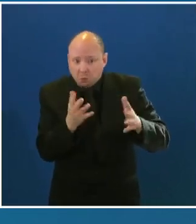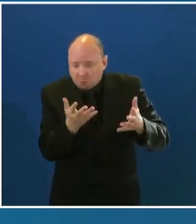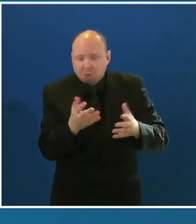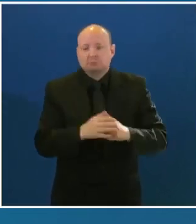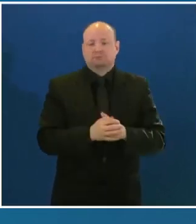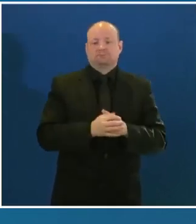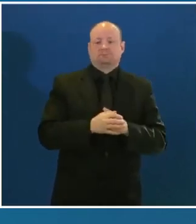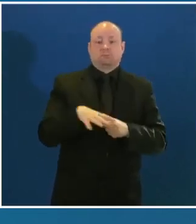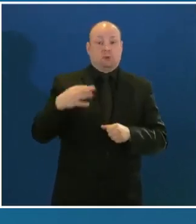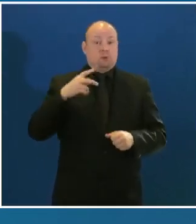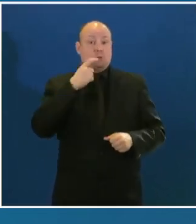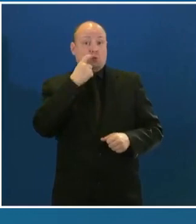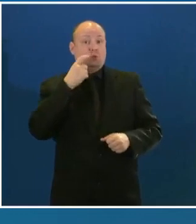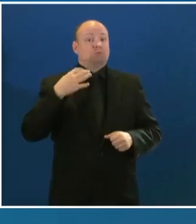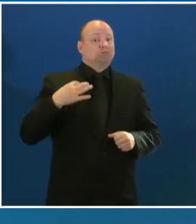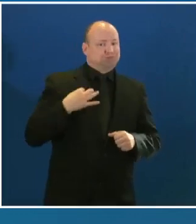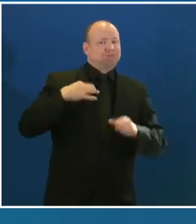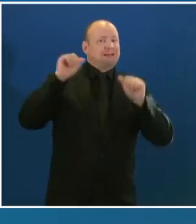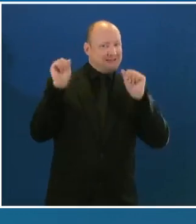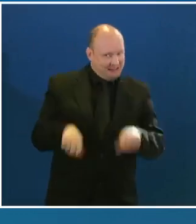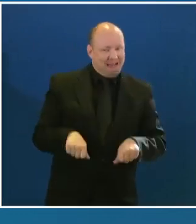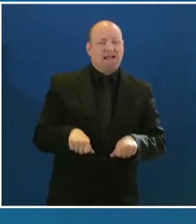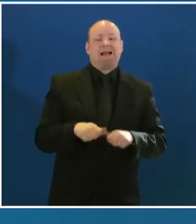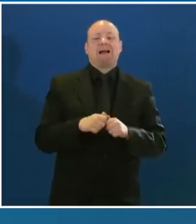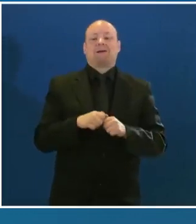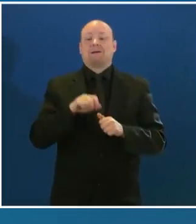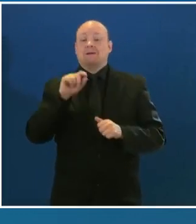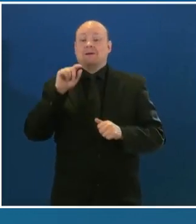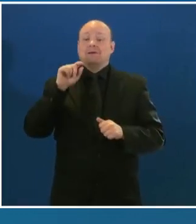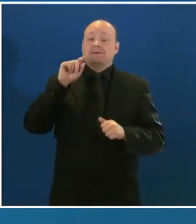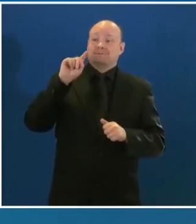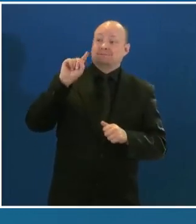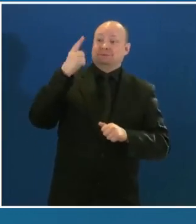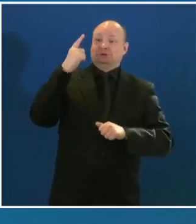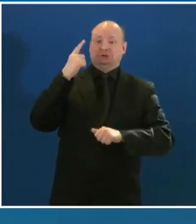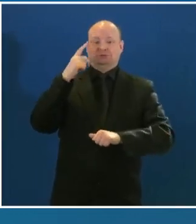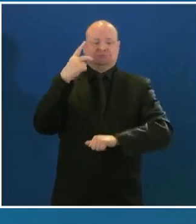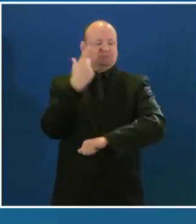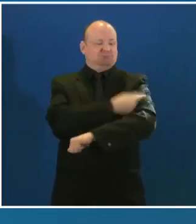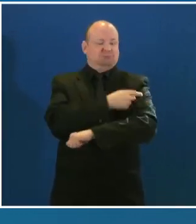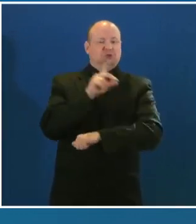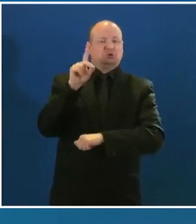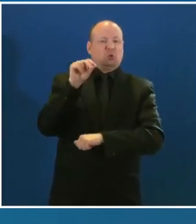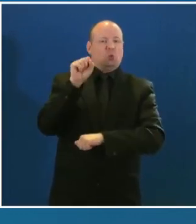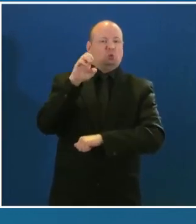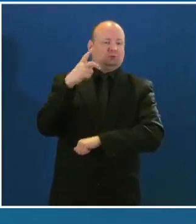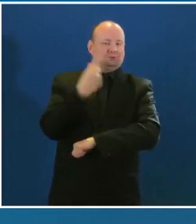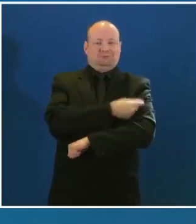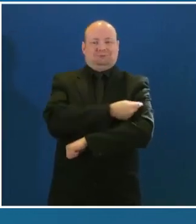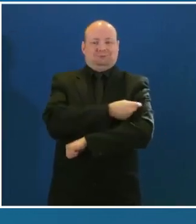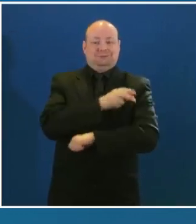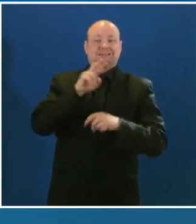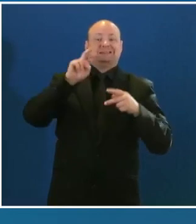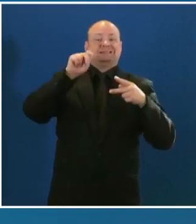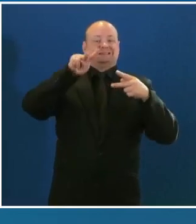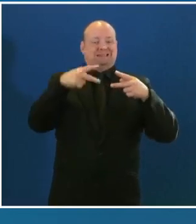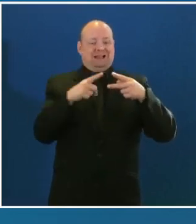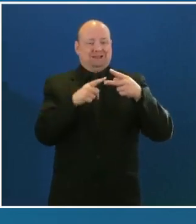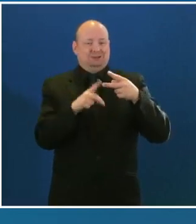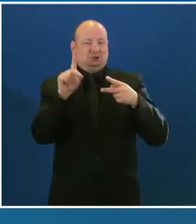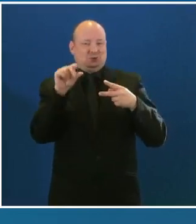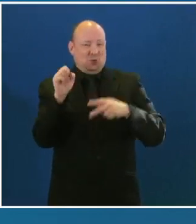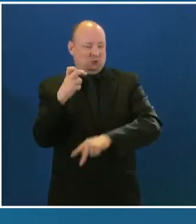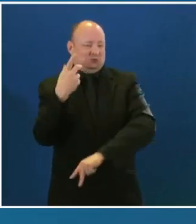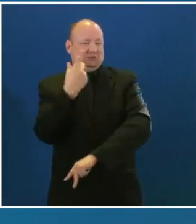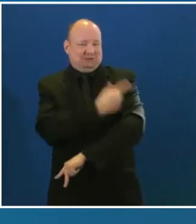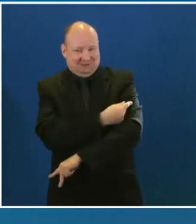I had received my first dose at the Clark County Fairgrounds site a few weeks ago, and my second dose just today.